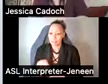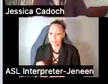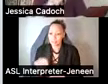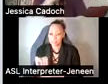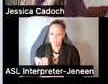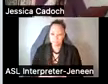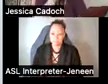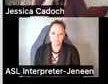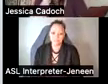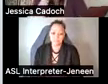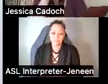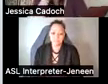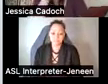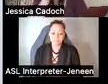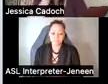There we go.